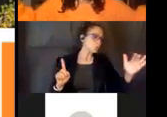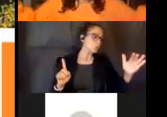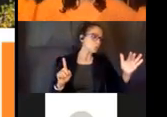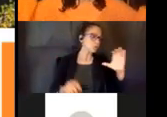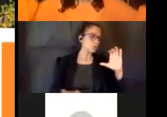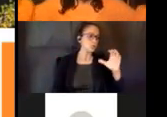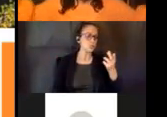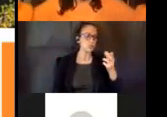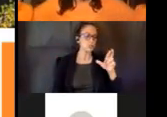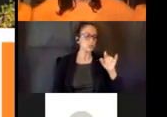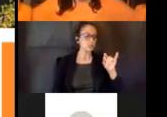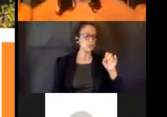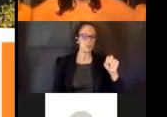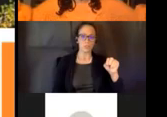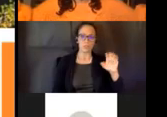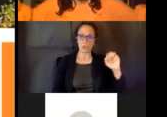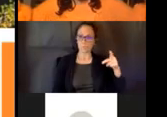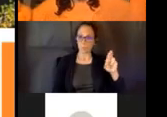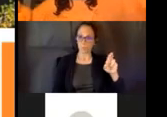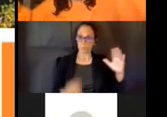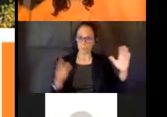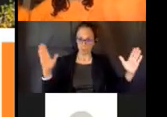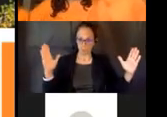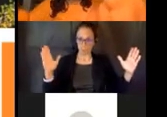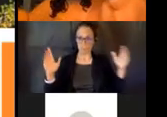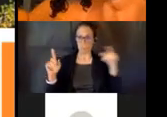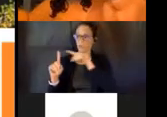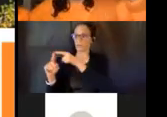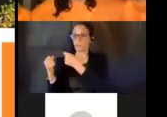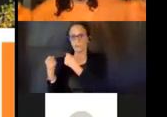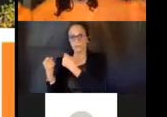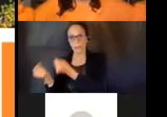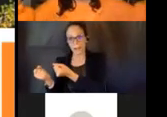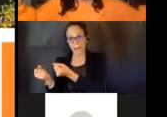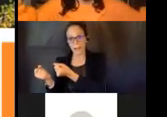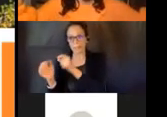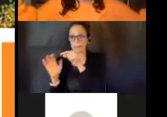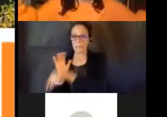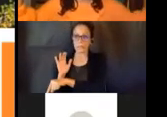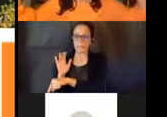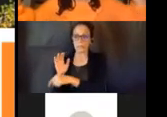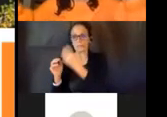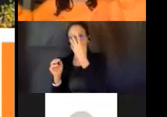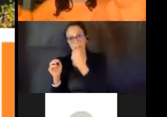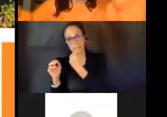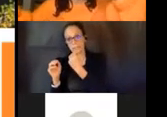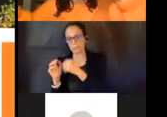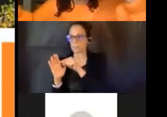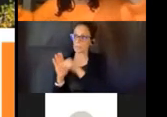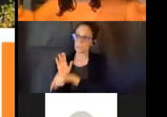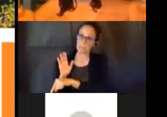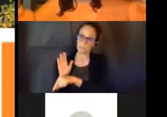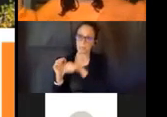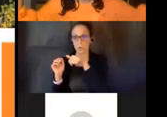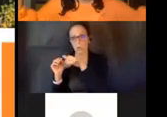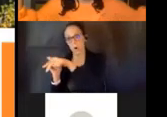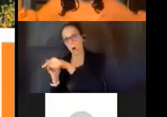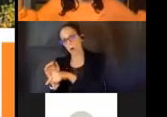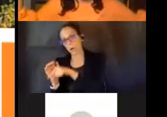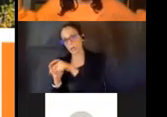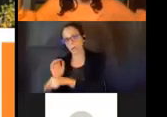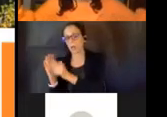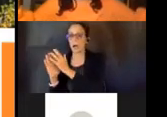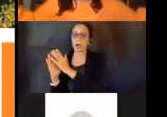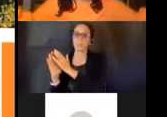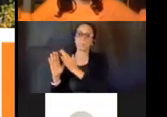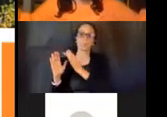and be killed. That's one end of the continuum. And in the other, where many of us occupy all the time, is this insecure place that you can just get